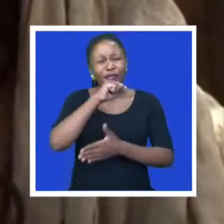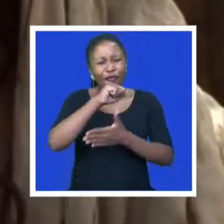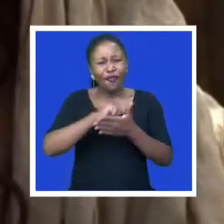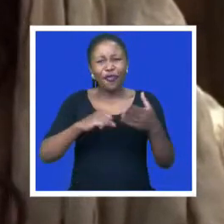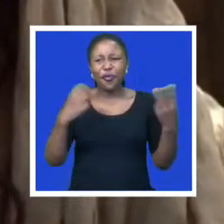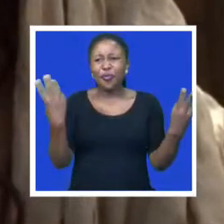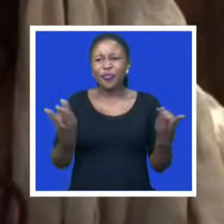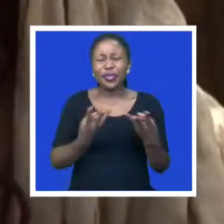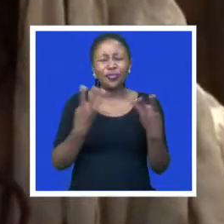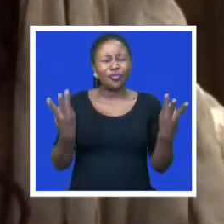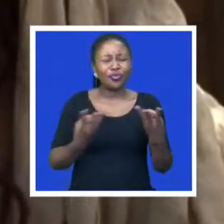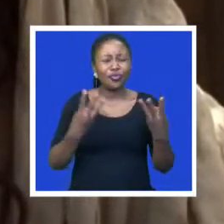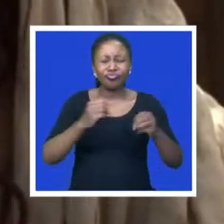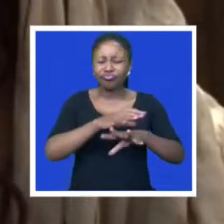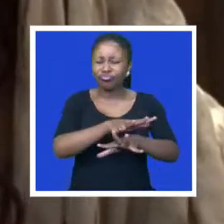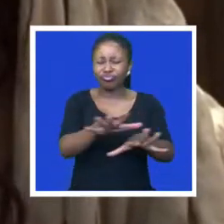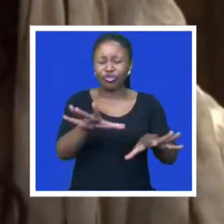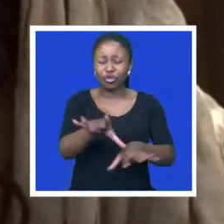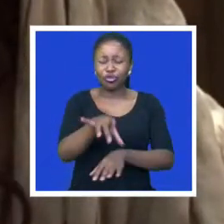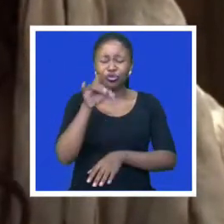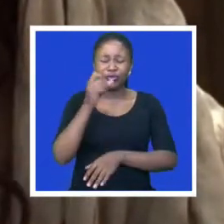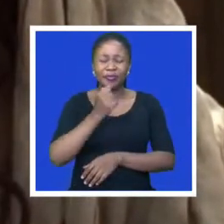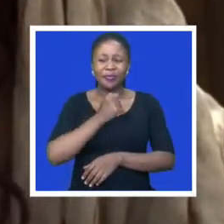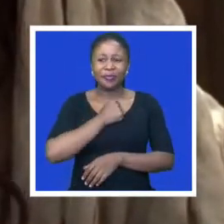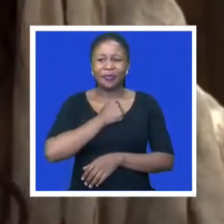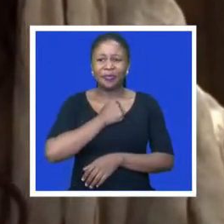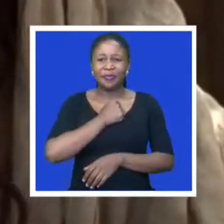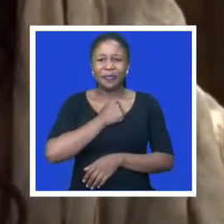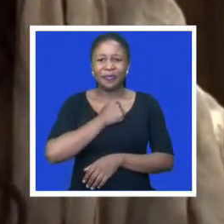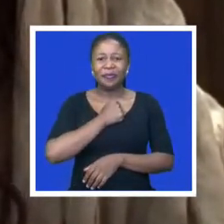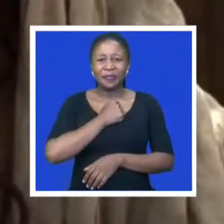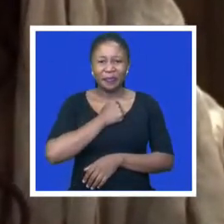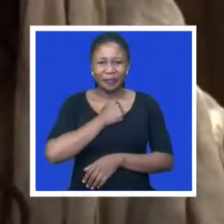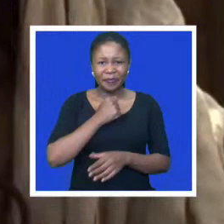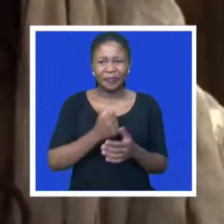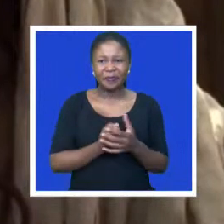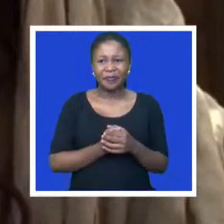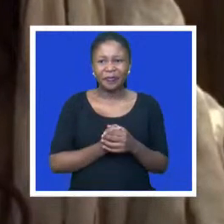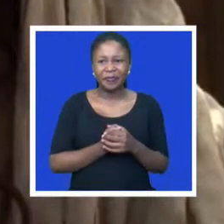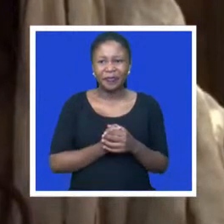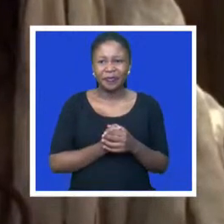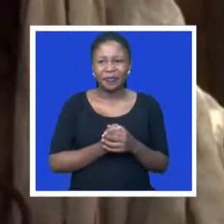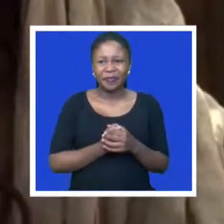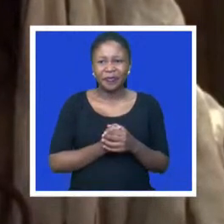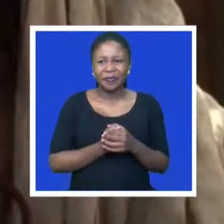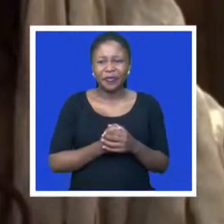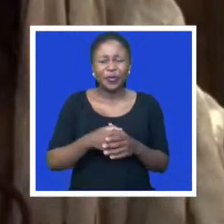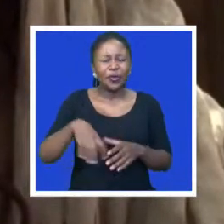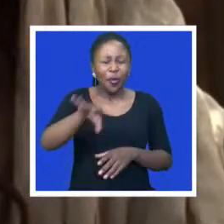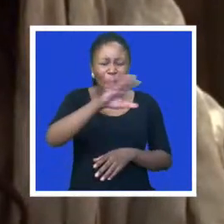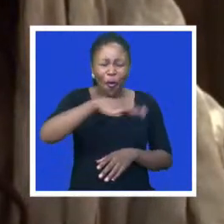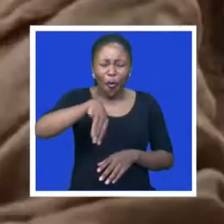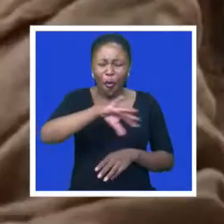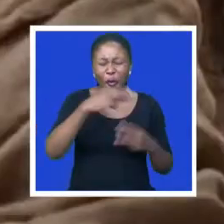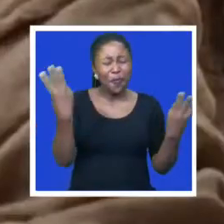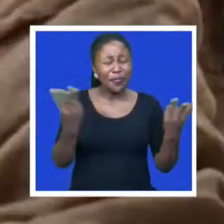For behold, from henceforth all generations shall call me blessed.